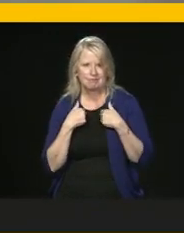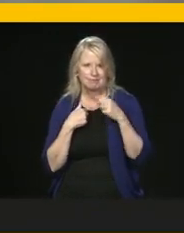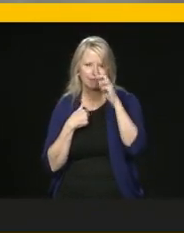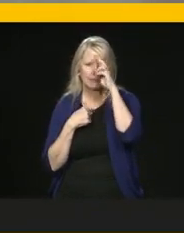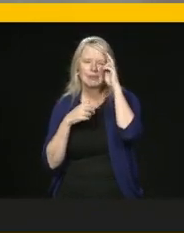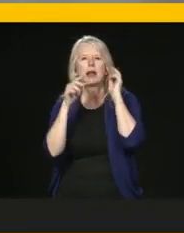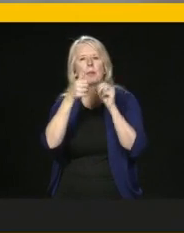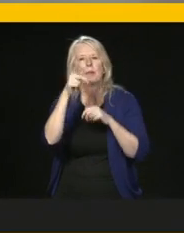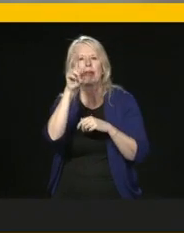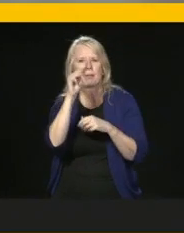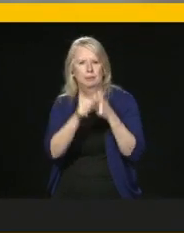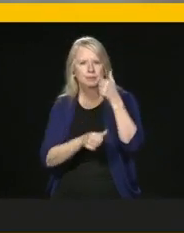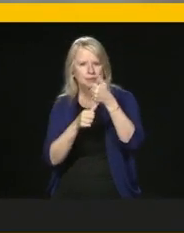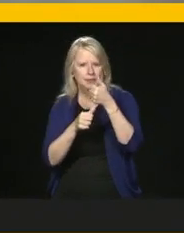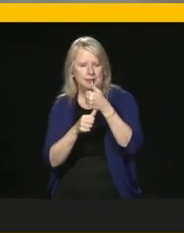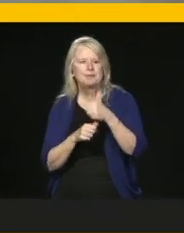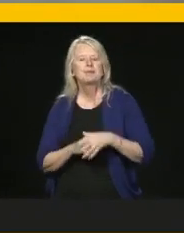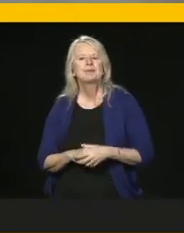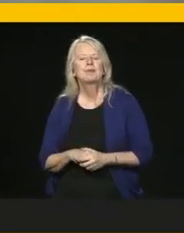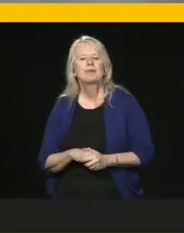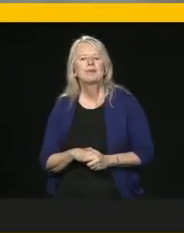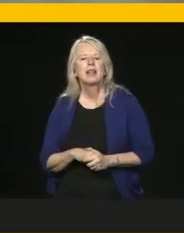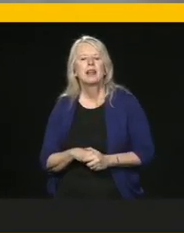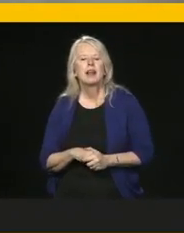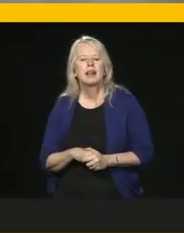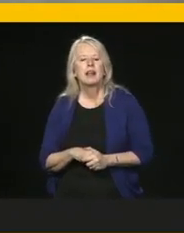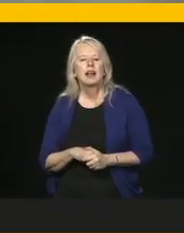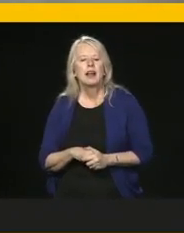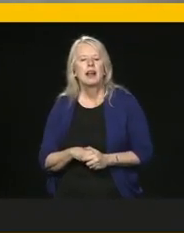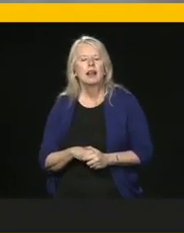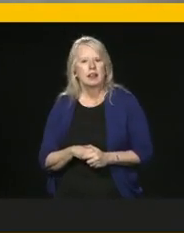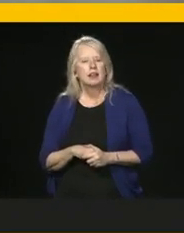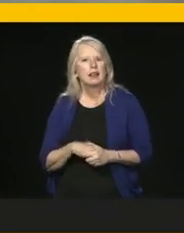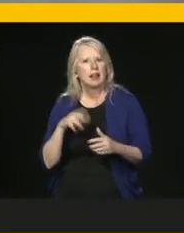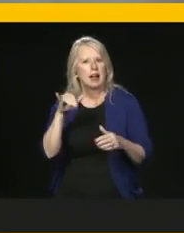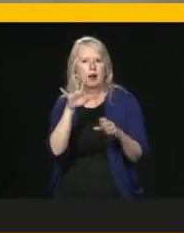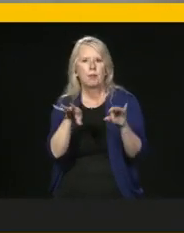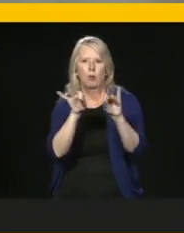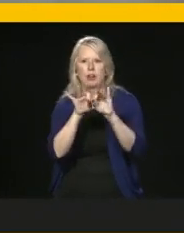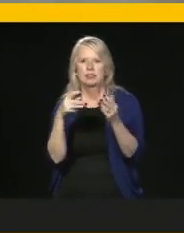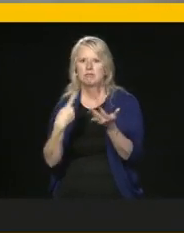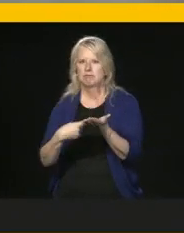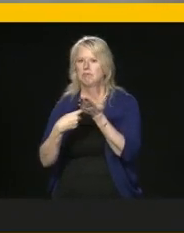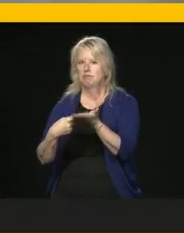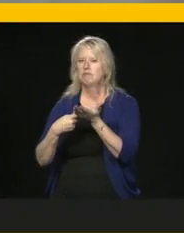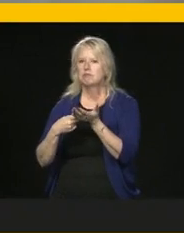This is an important conversation. We are working in close collaboration